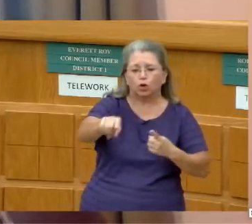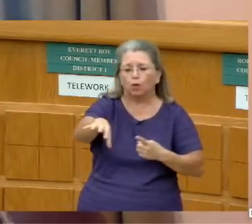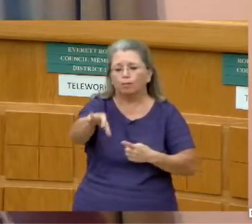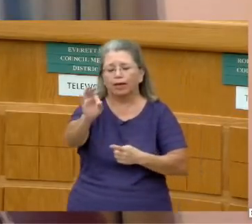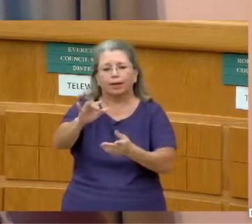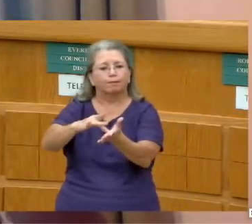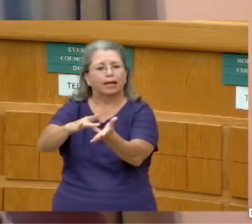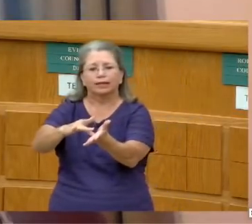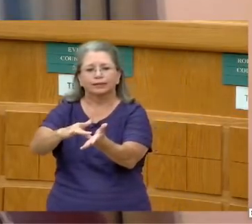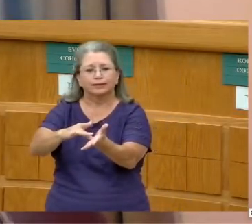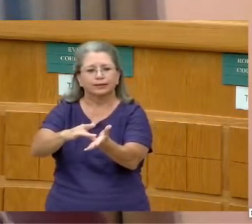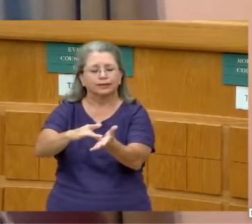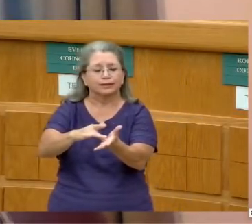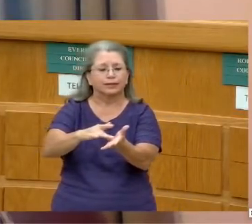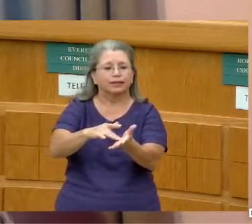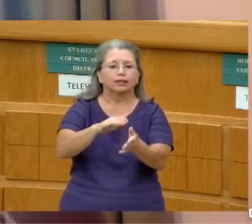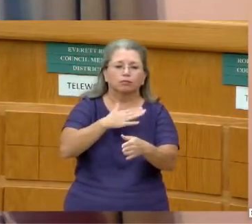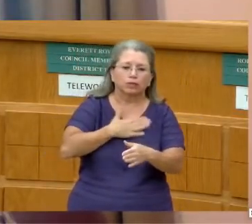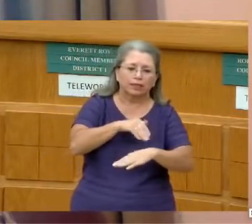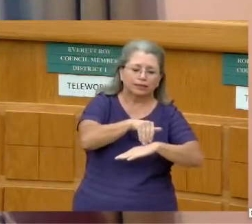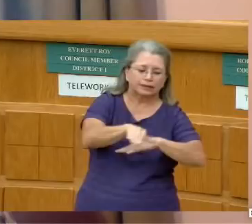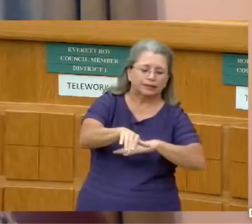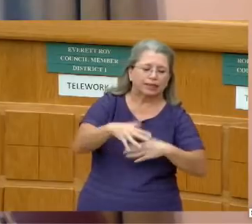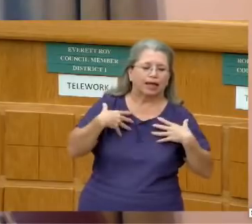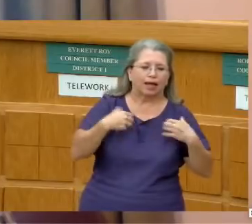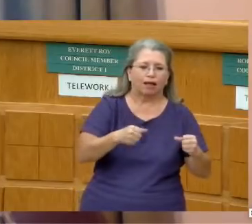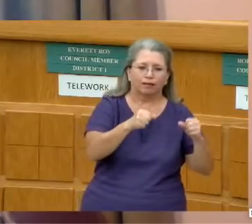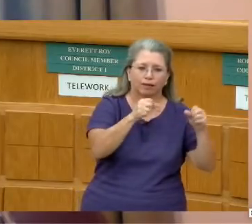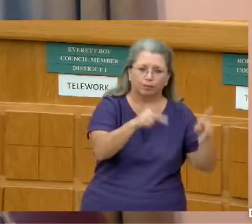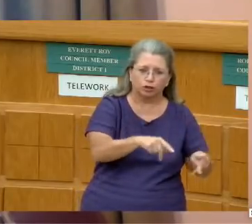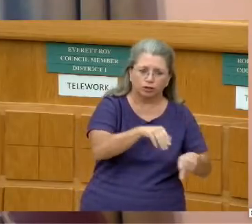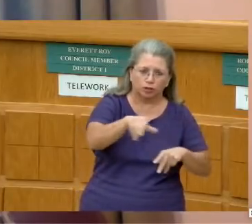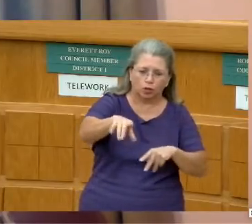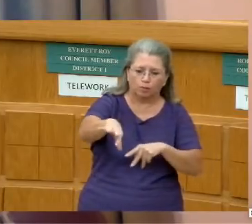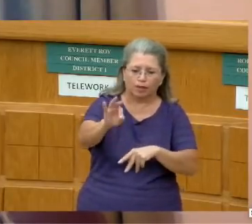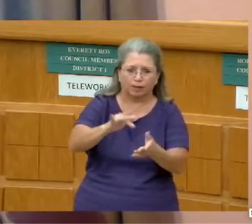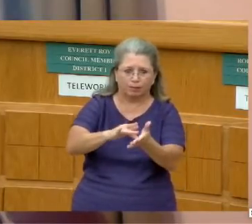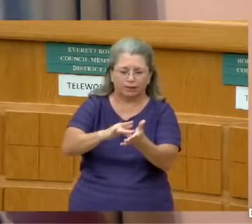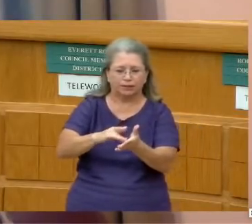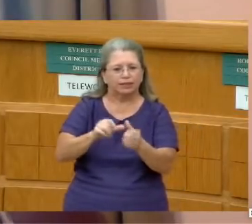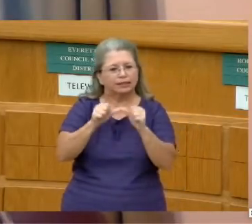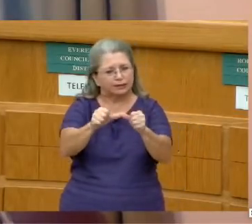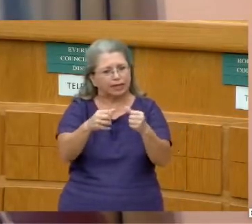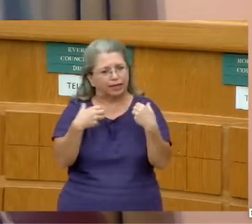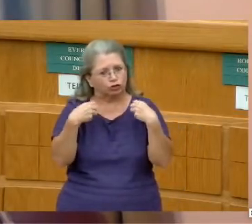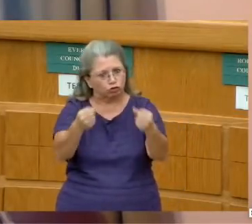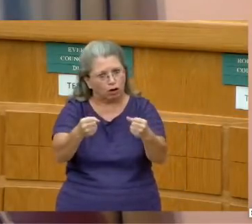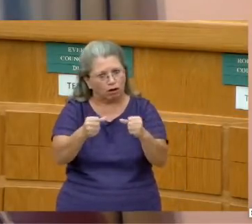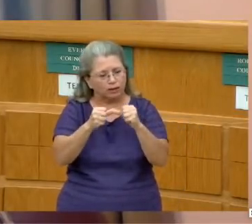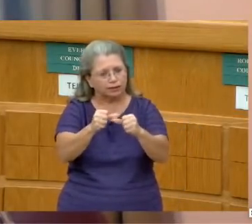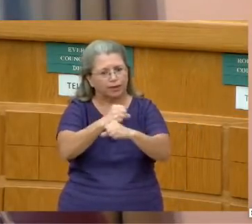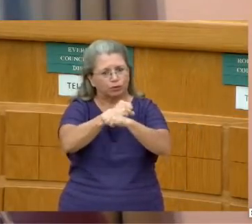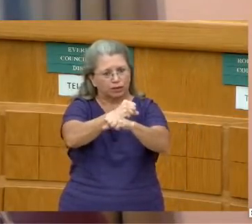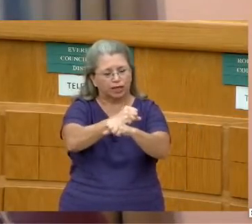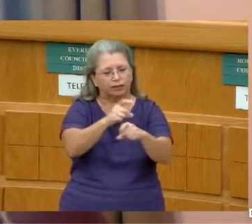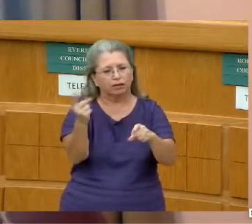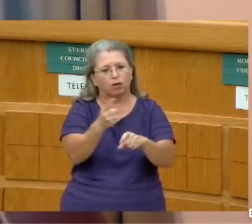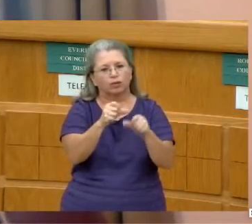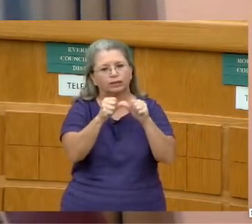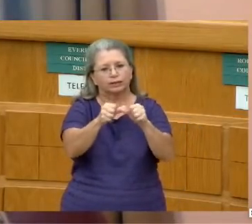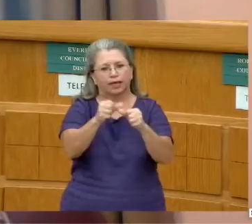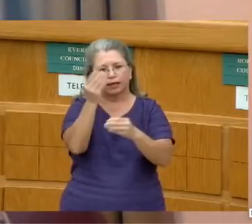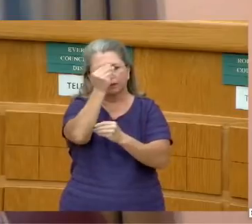family member to pick up your prescriptions. Stay strong, stay protected, and as always, stay informed. Thank